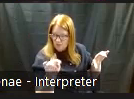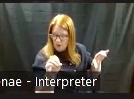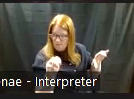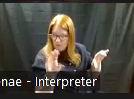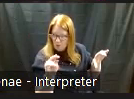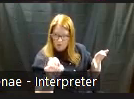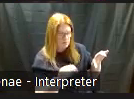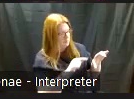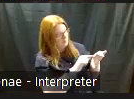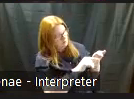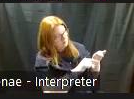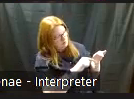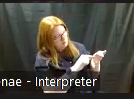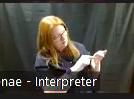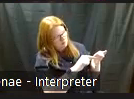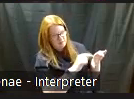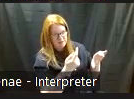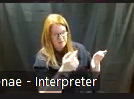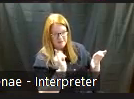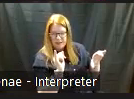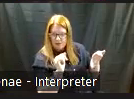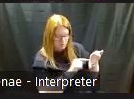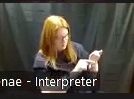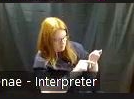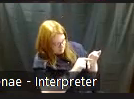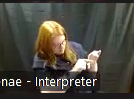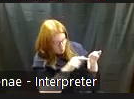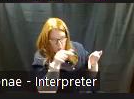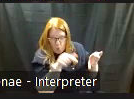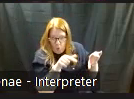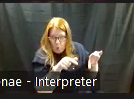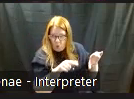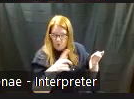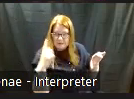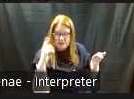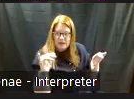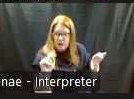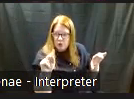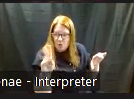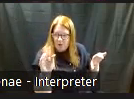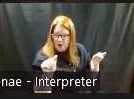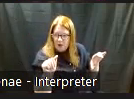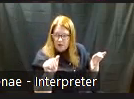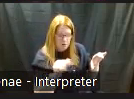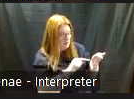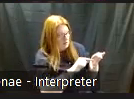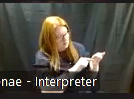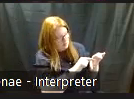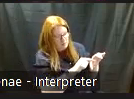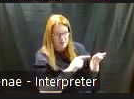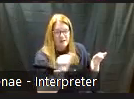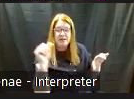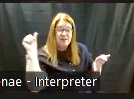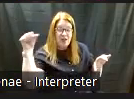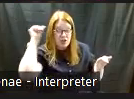or apex of the spiral, the hair cells detect the lowest-pitched sounds, such as a tuba. The auditory nerve carries